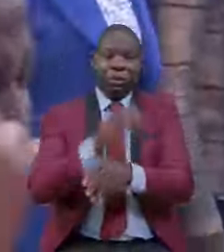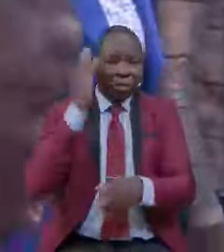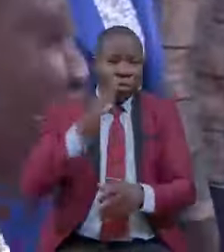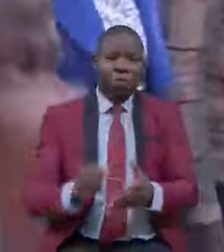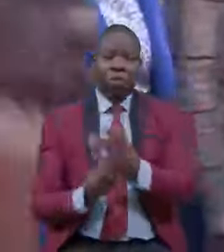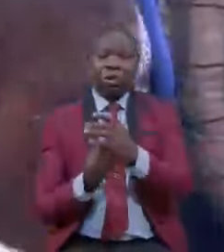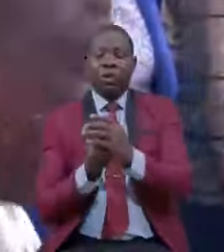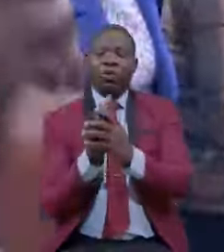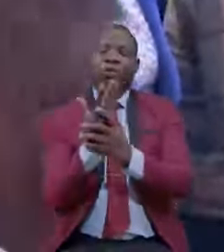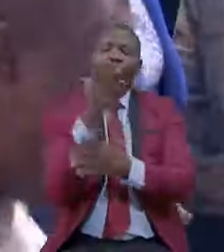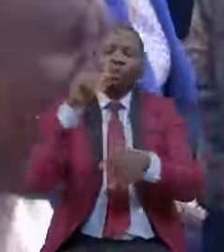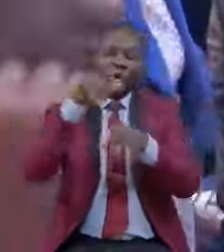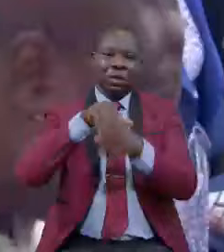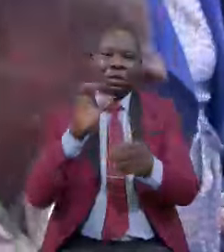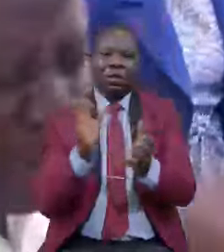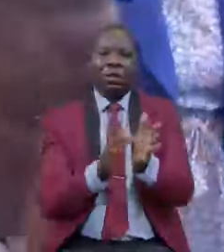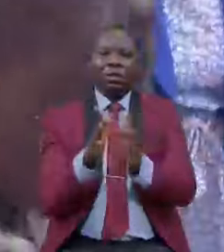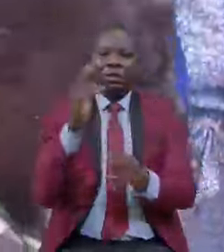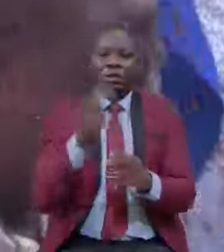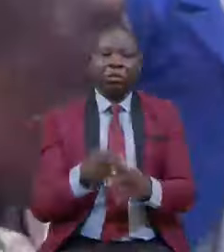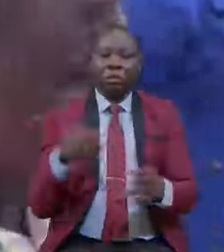Bible will be your guide.